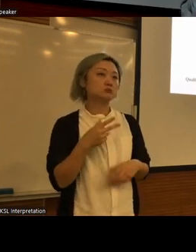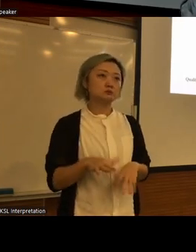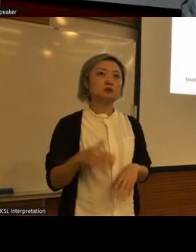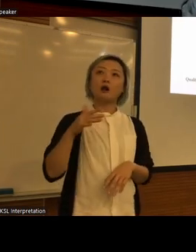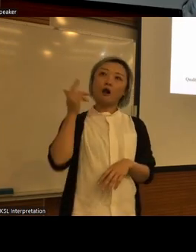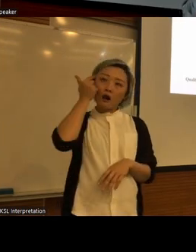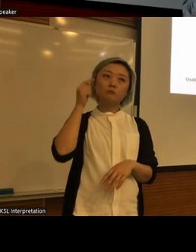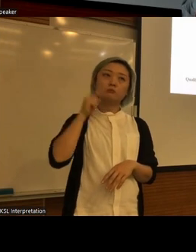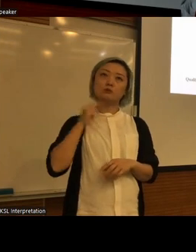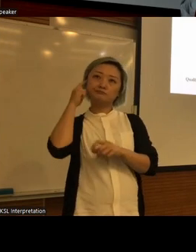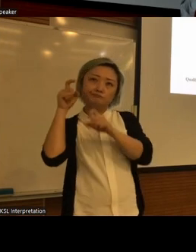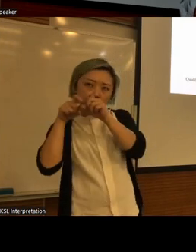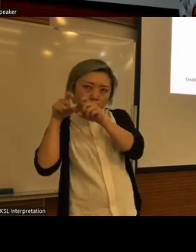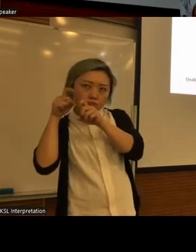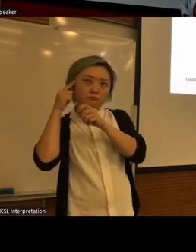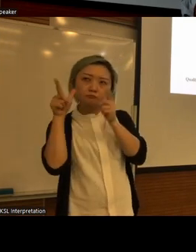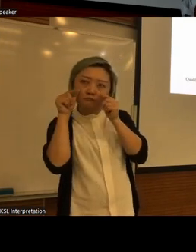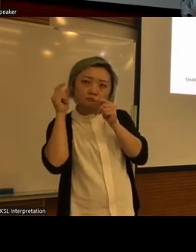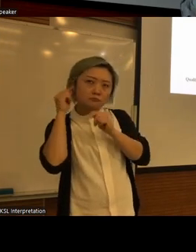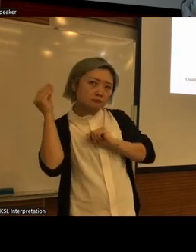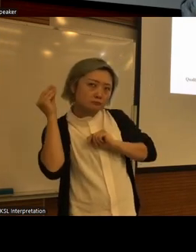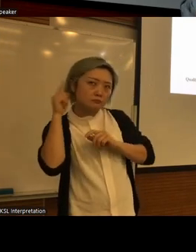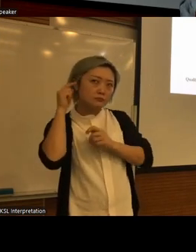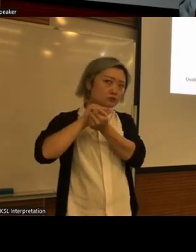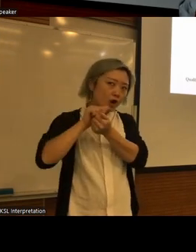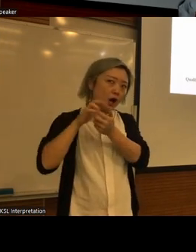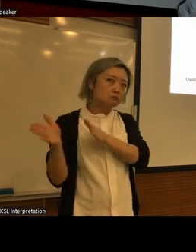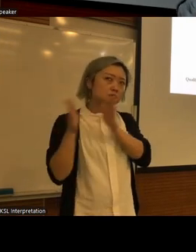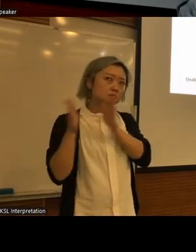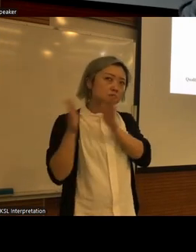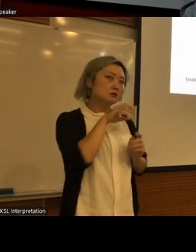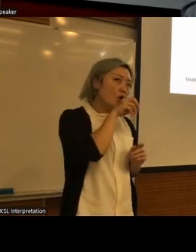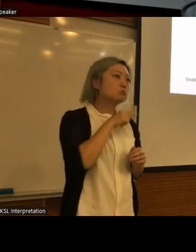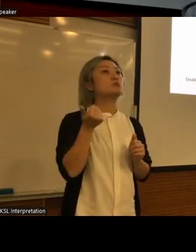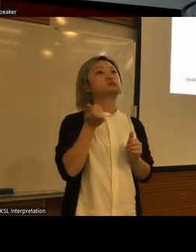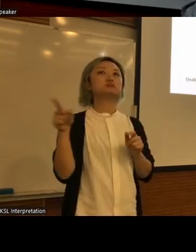comprehension and reformulation were completely spontaneous,